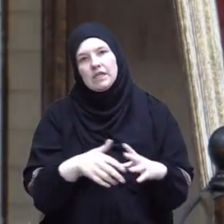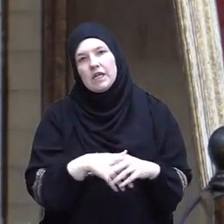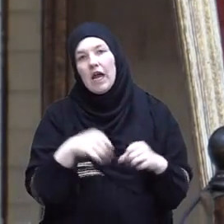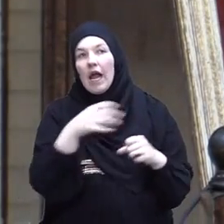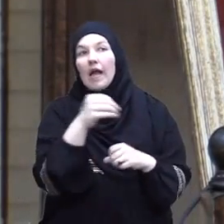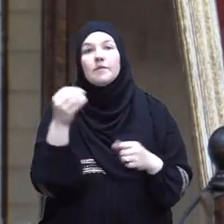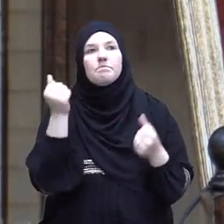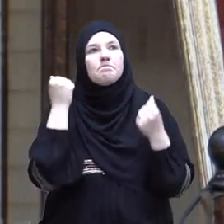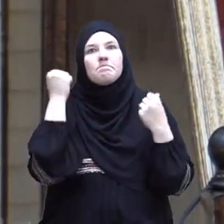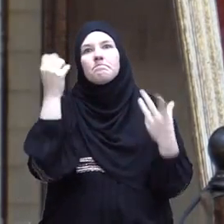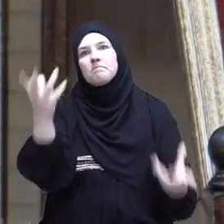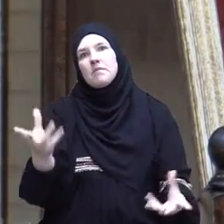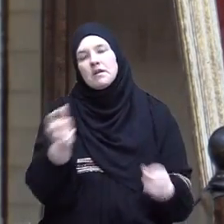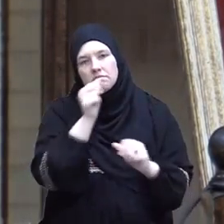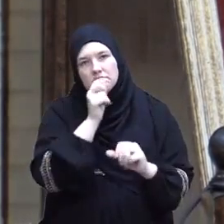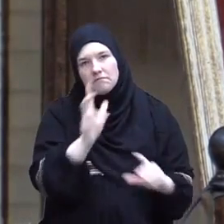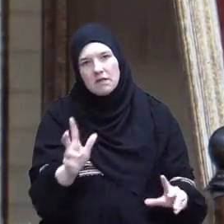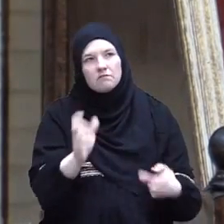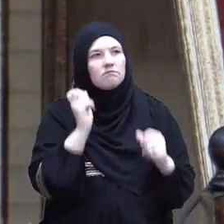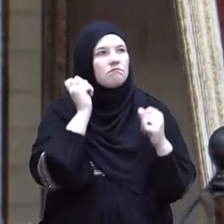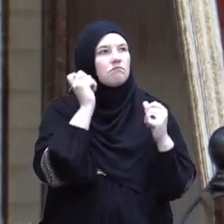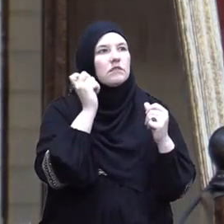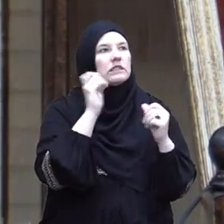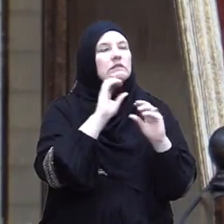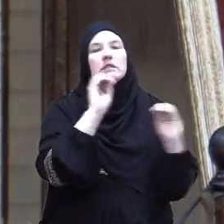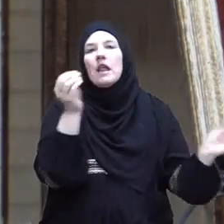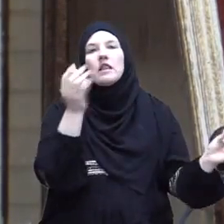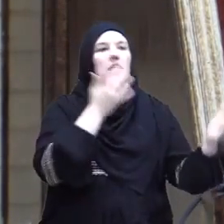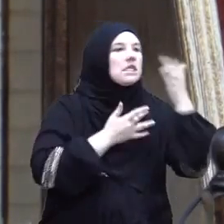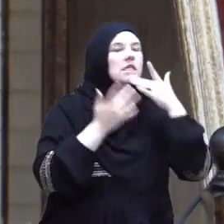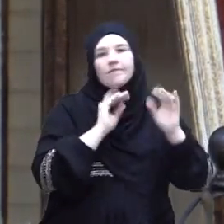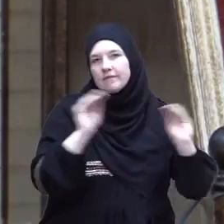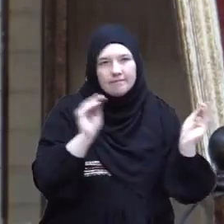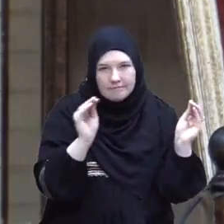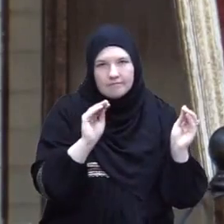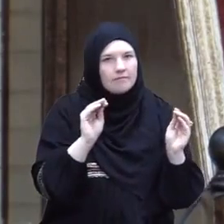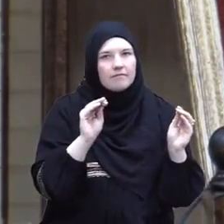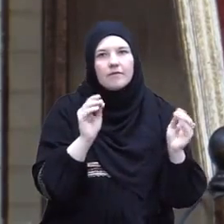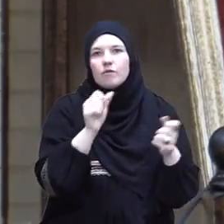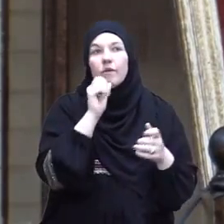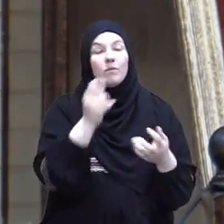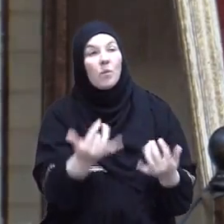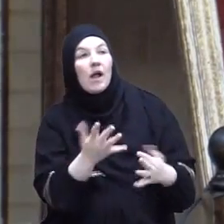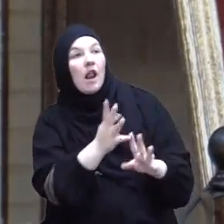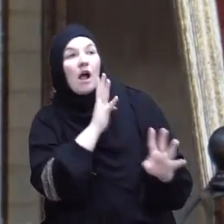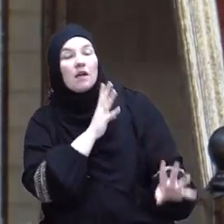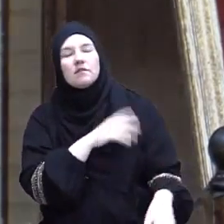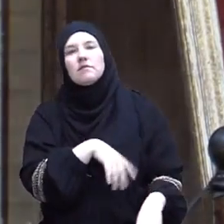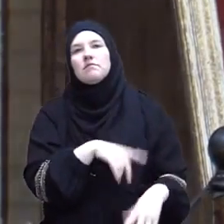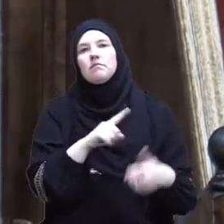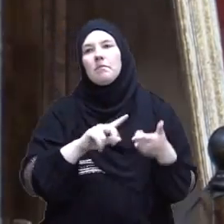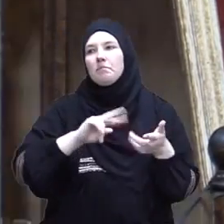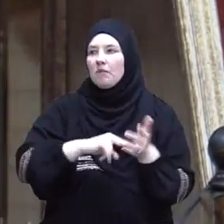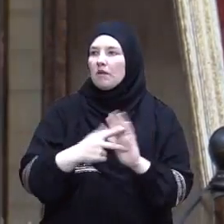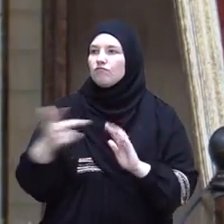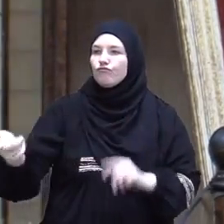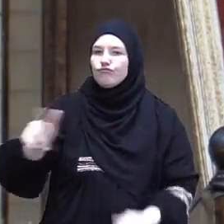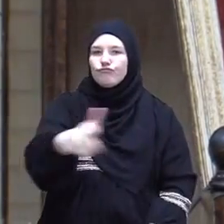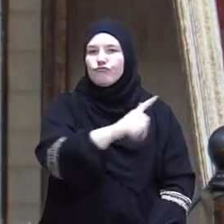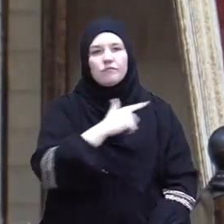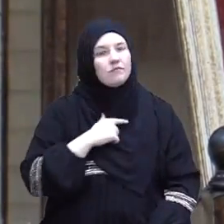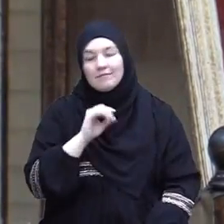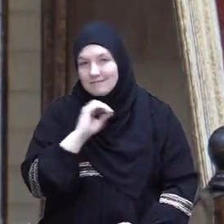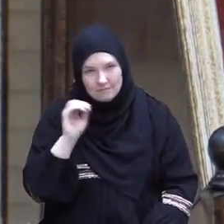abundant, which means there is nothing short. You don't have to stand in line. You don't have to wait your turn.